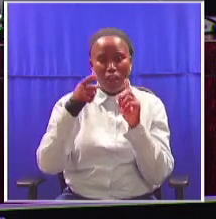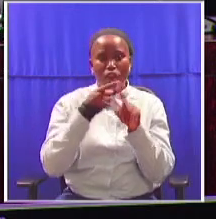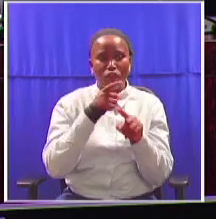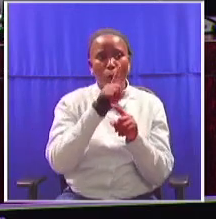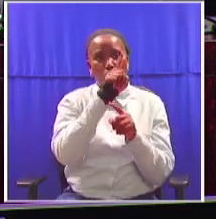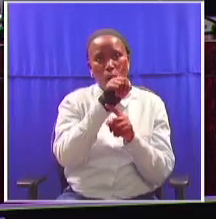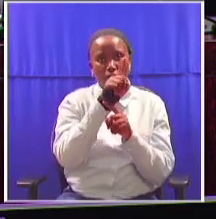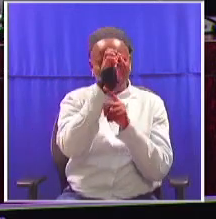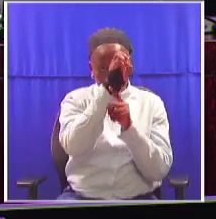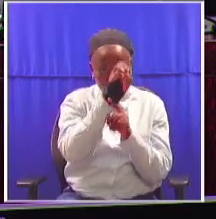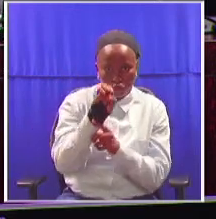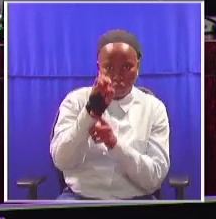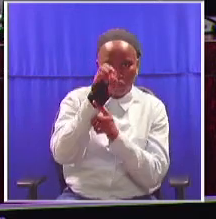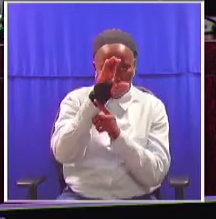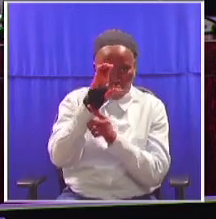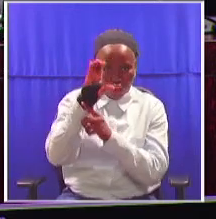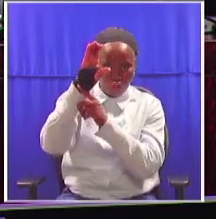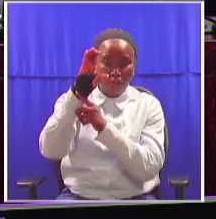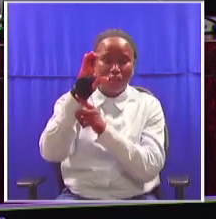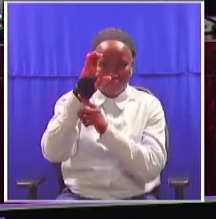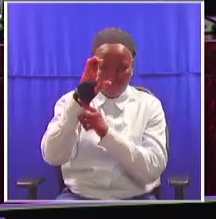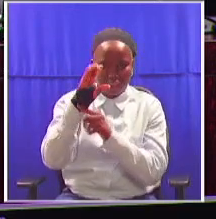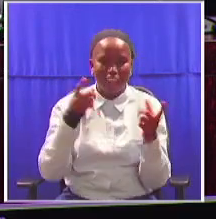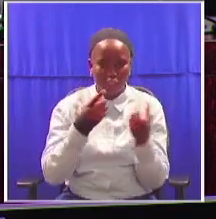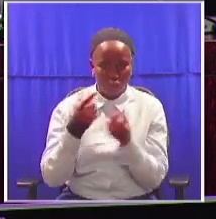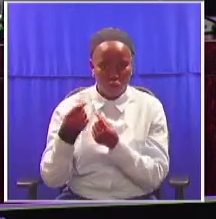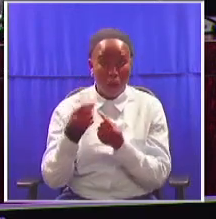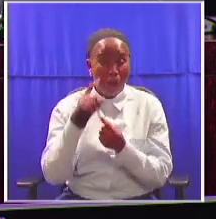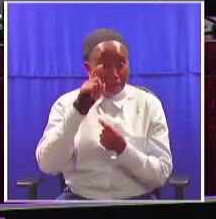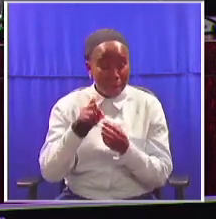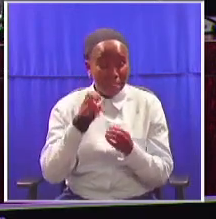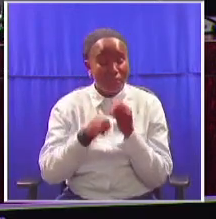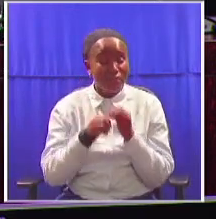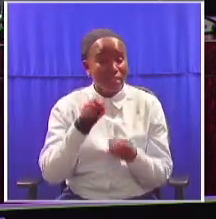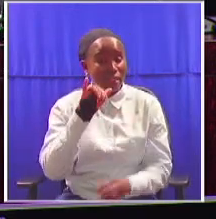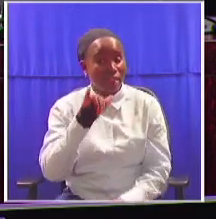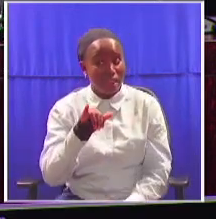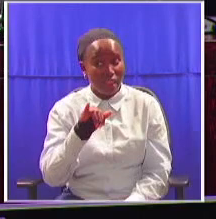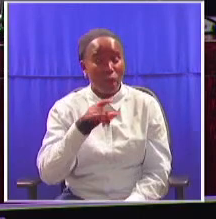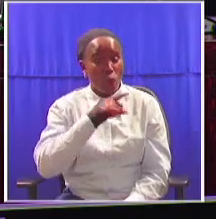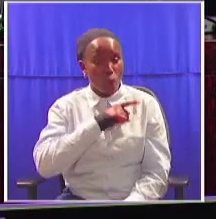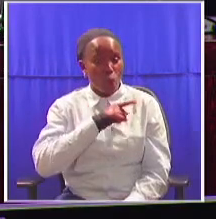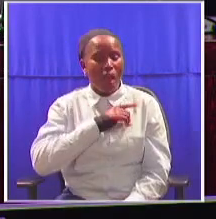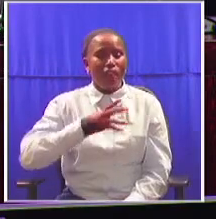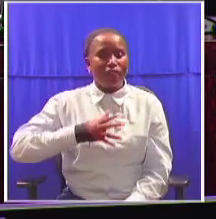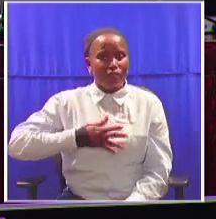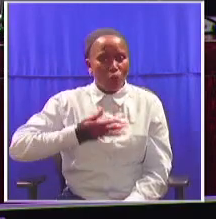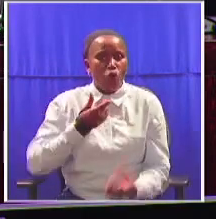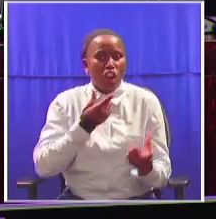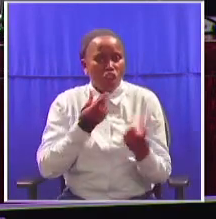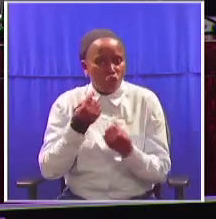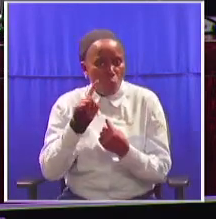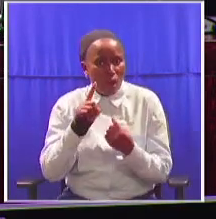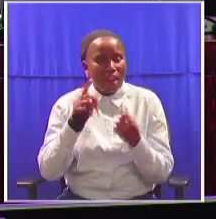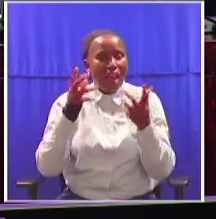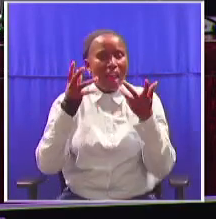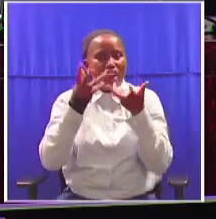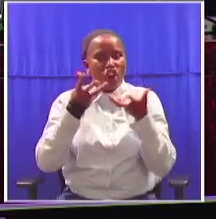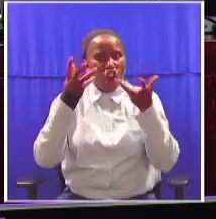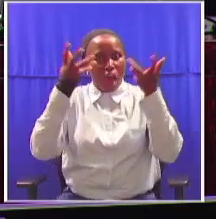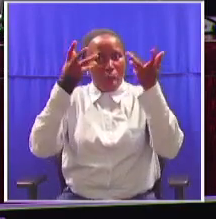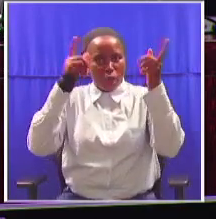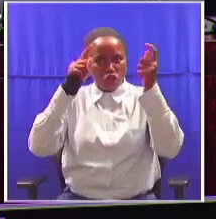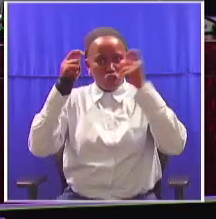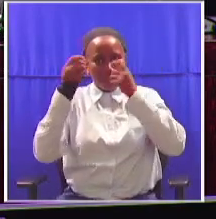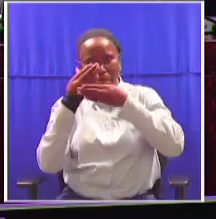Celsius. We need to do this to prevent the worst effects of climate change.